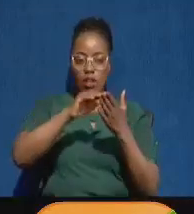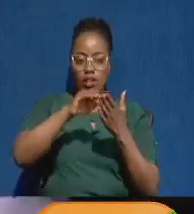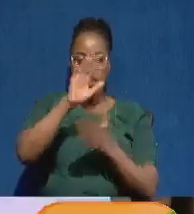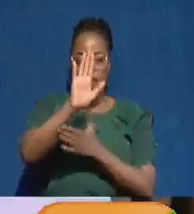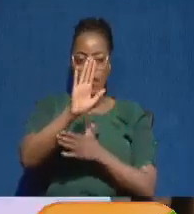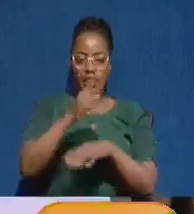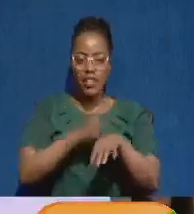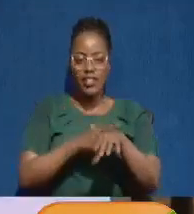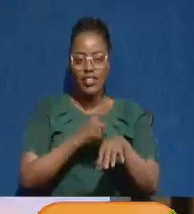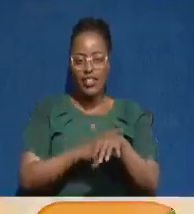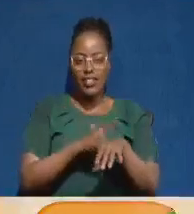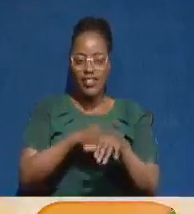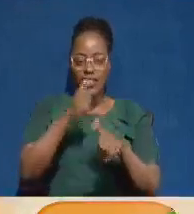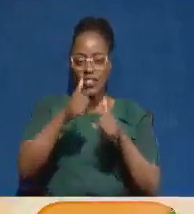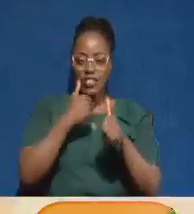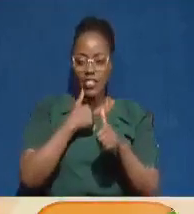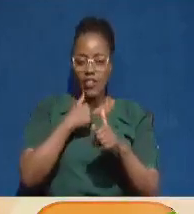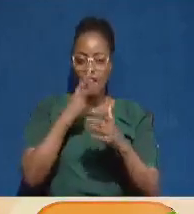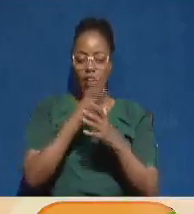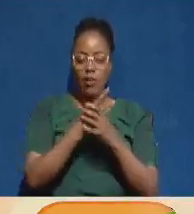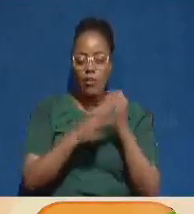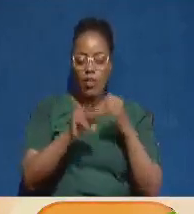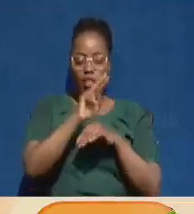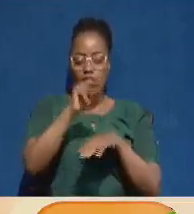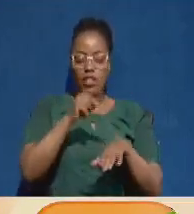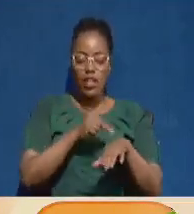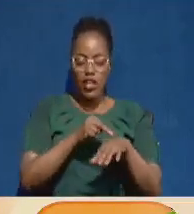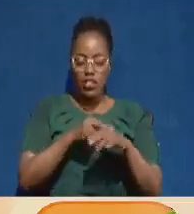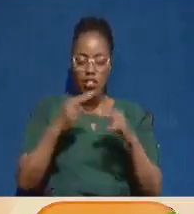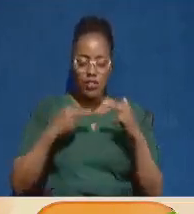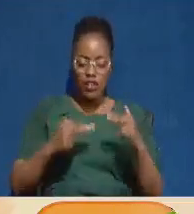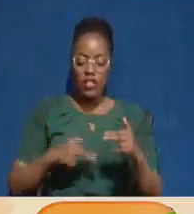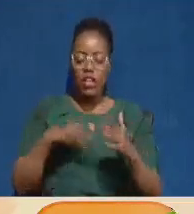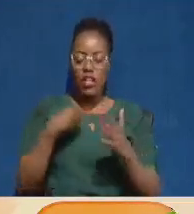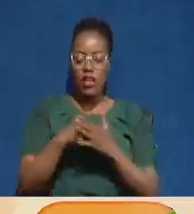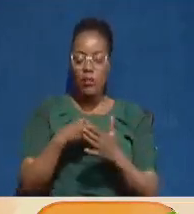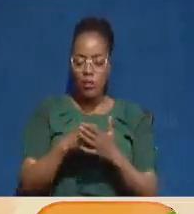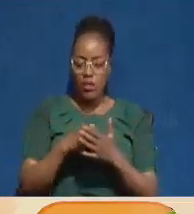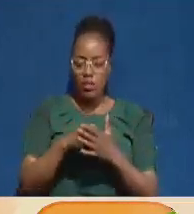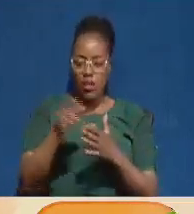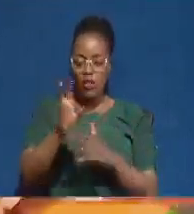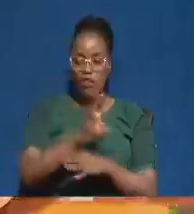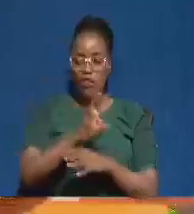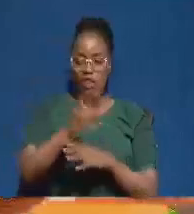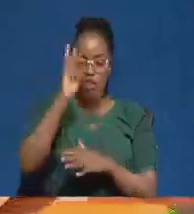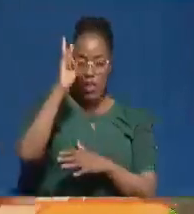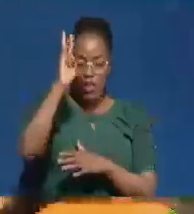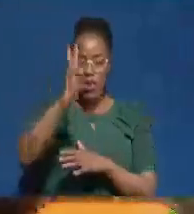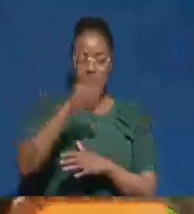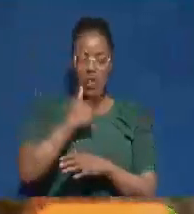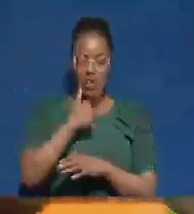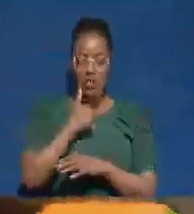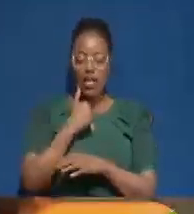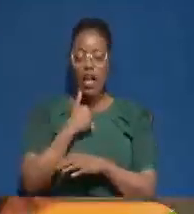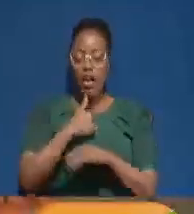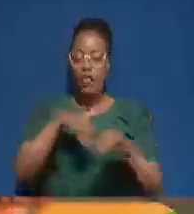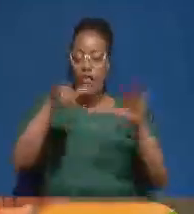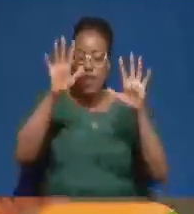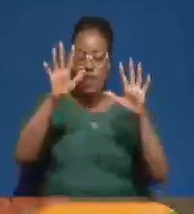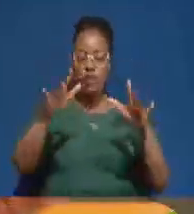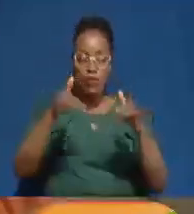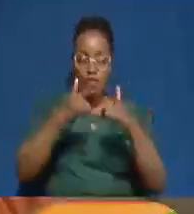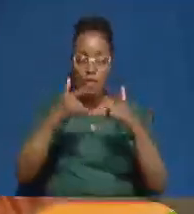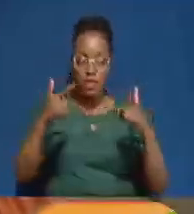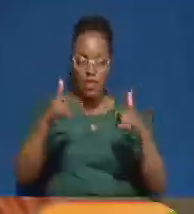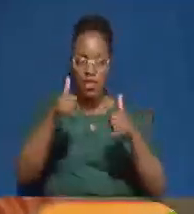and timely insights to guide both the national fiscal and monetary policies. The conference will also address significant data gaps at the